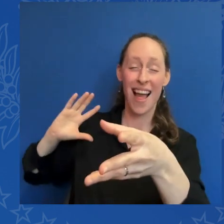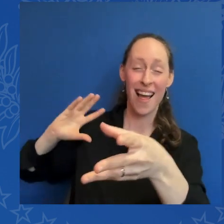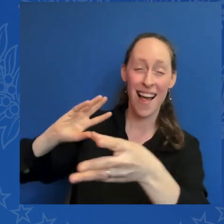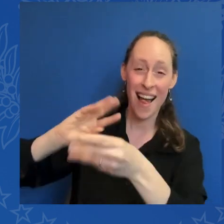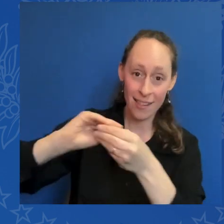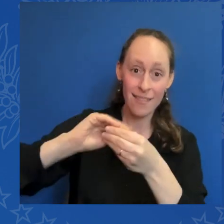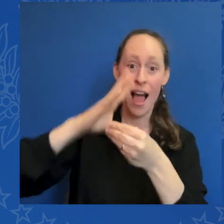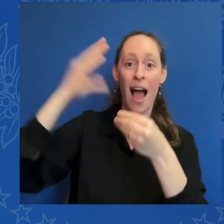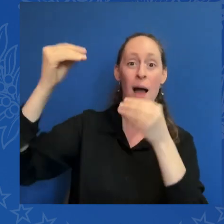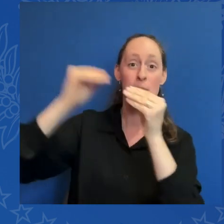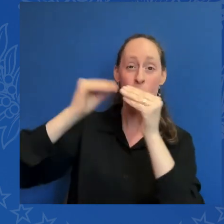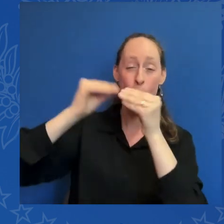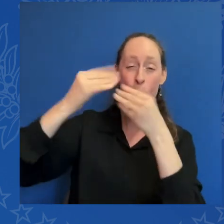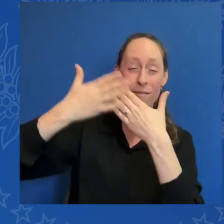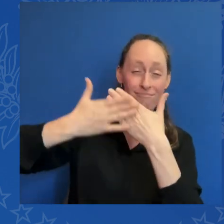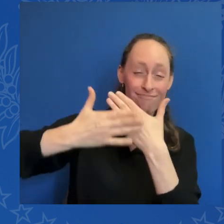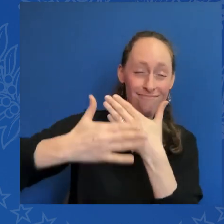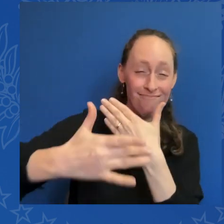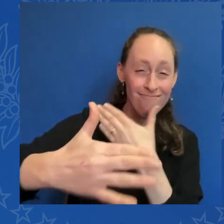President.